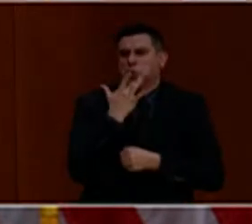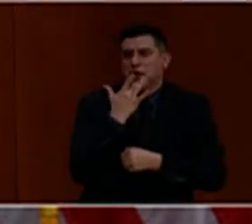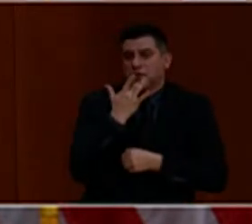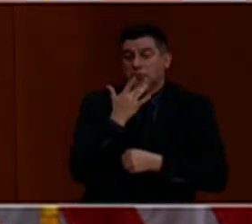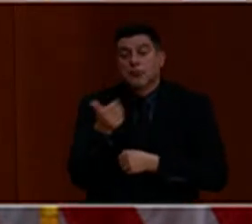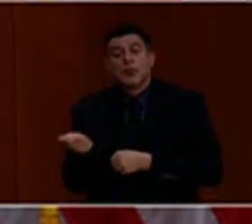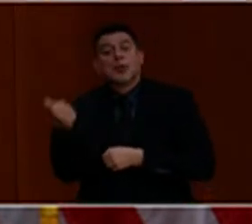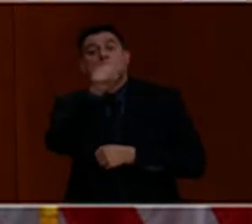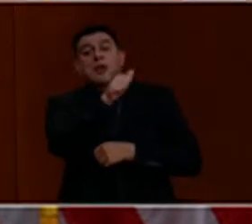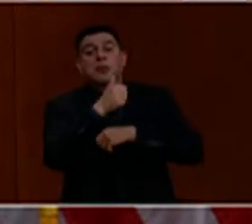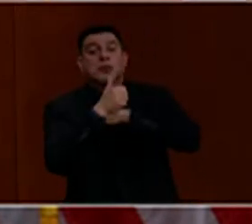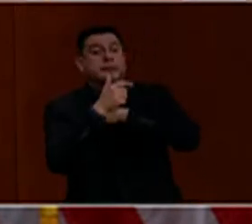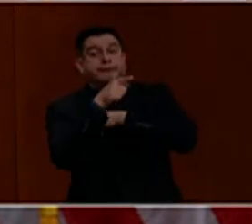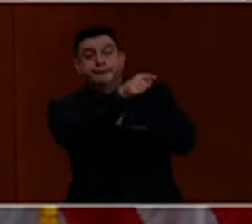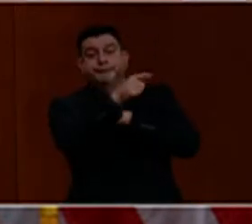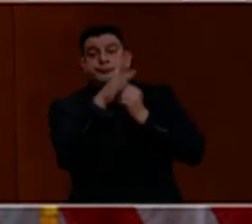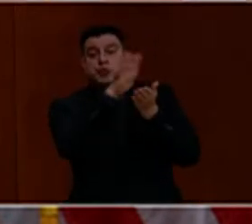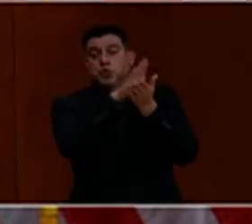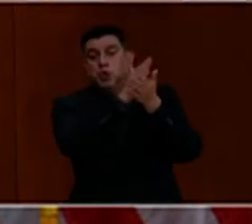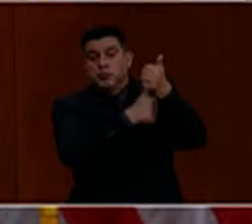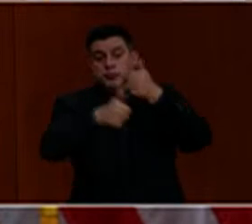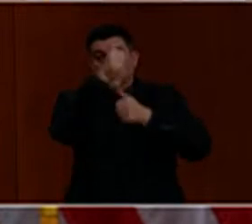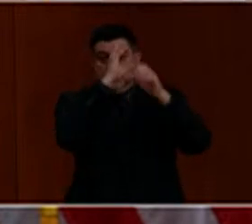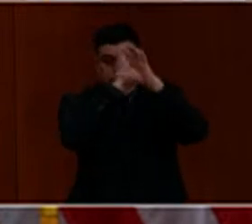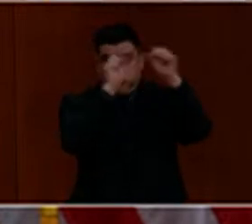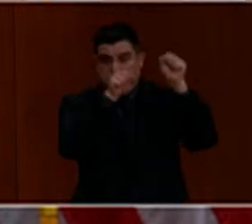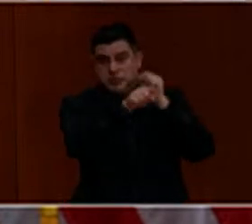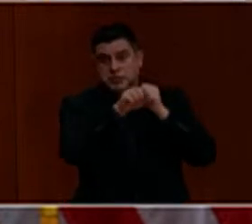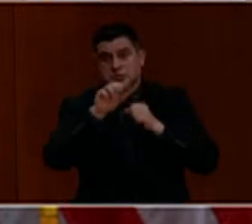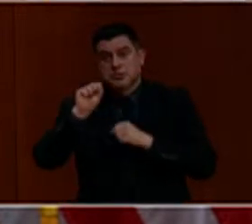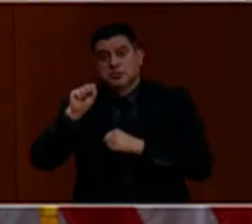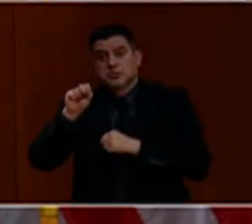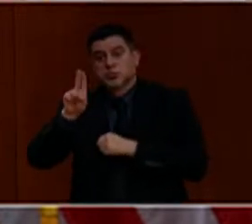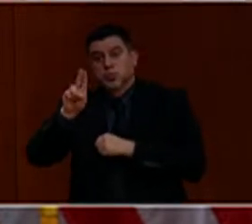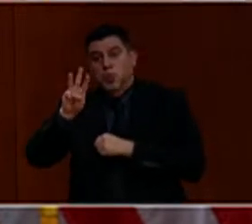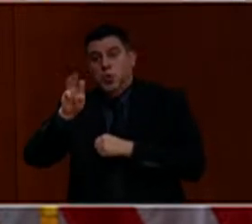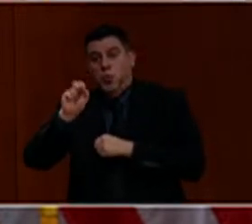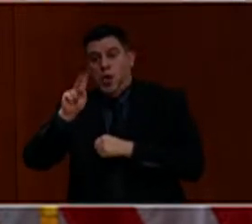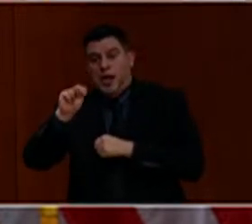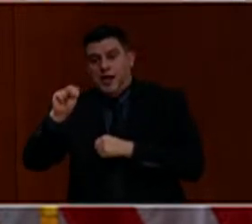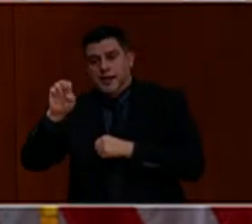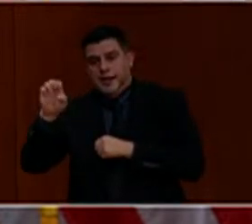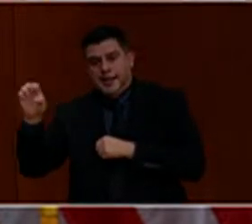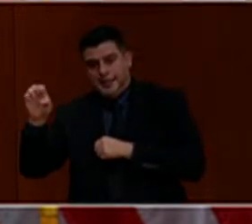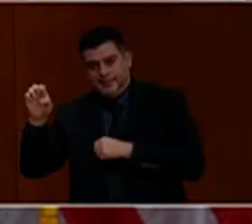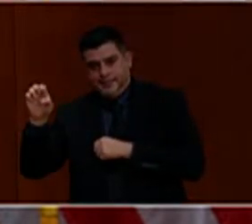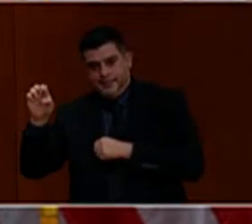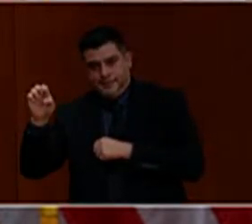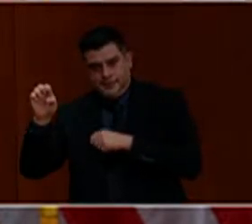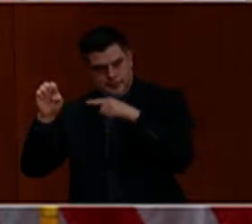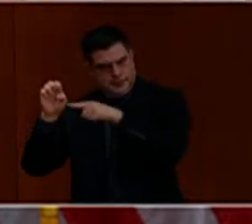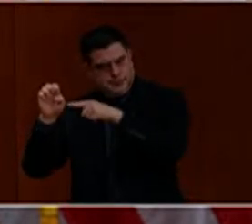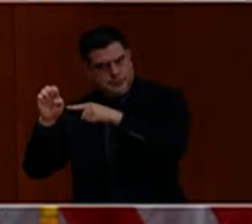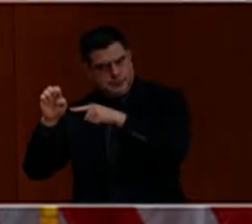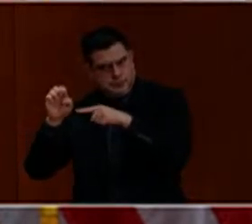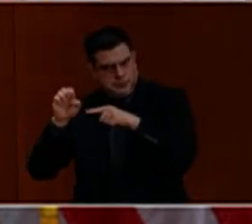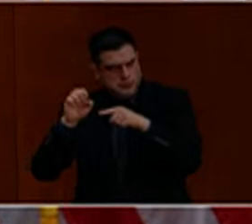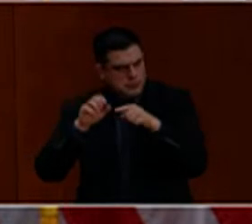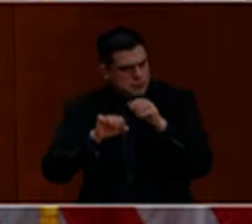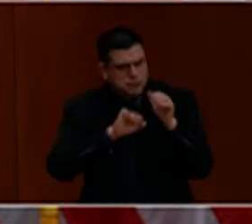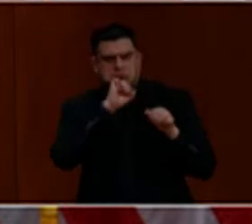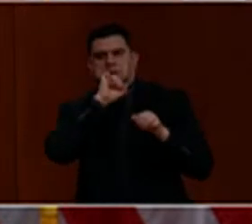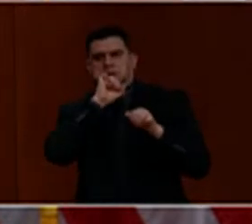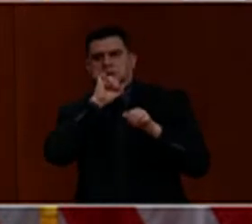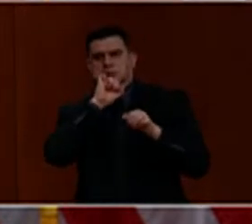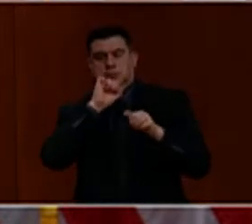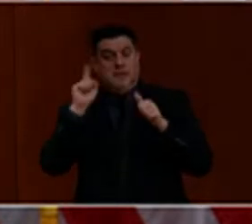saying he's never seen a first day of school like this, where you had parents just bringing gifts, bringing all kinds of supplies